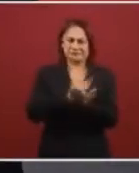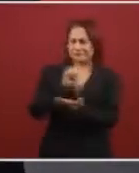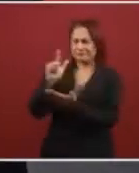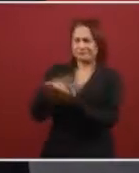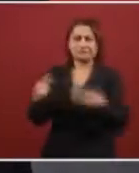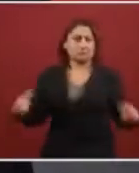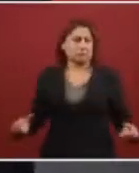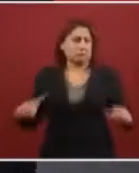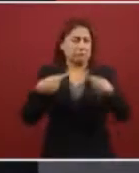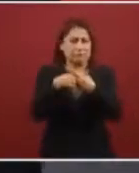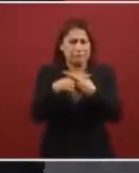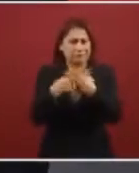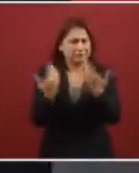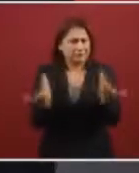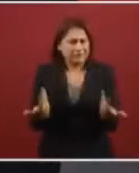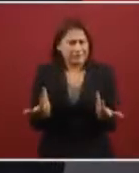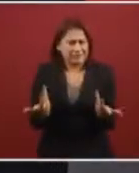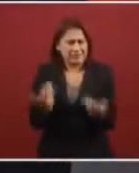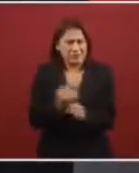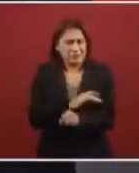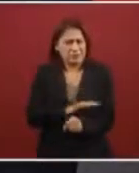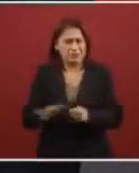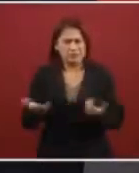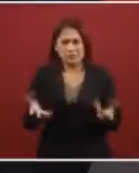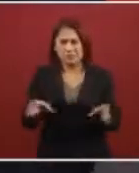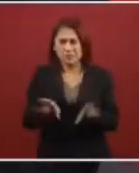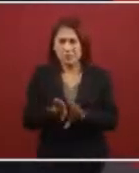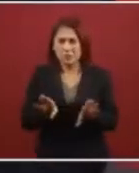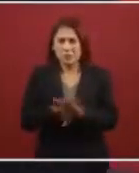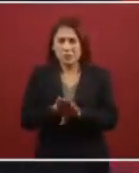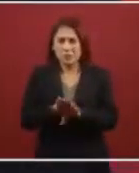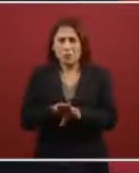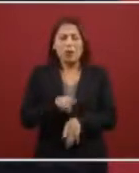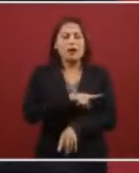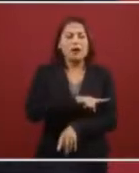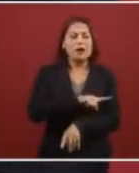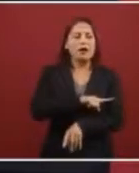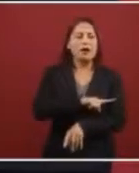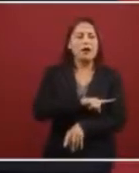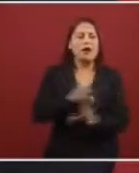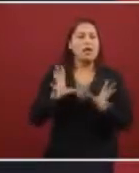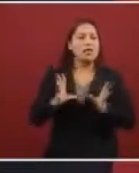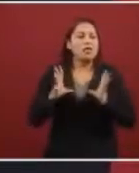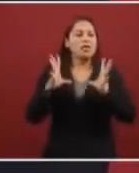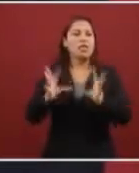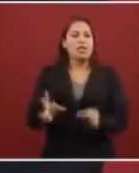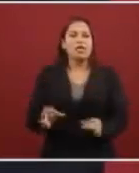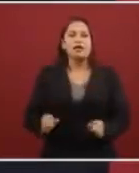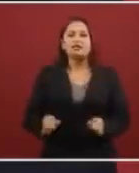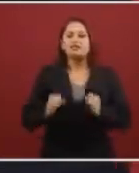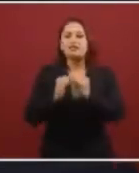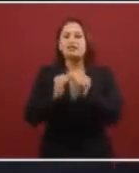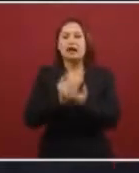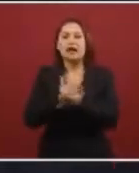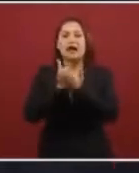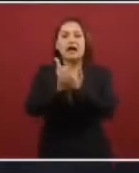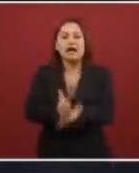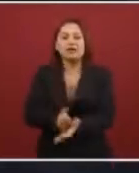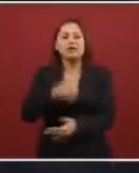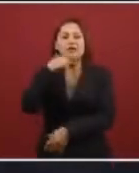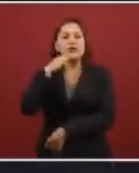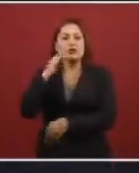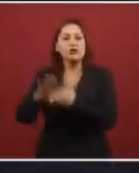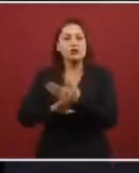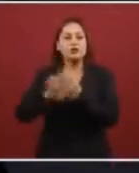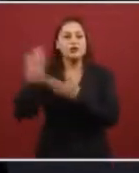simulation and to create institutes de anticorrupción of anti-corruption y leyes and laws